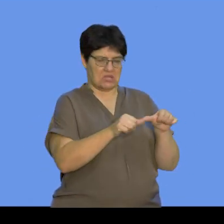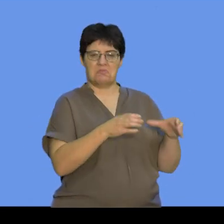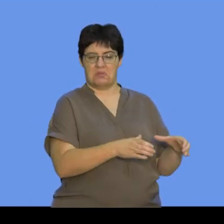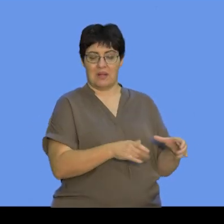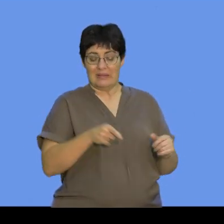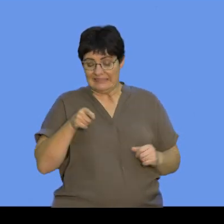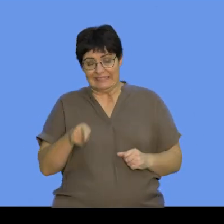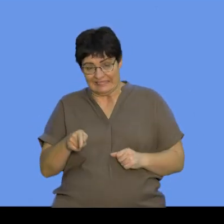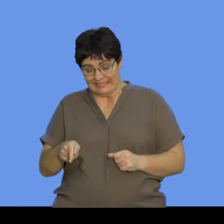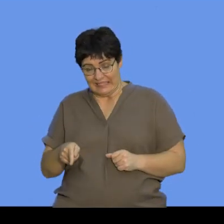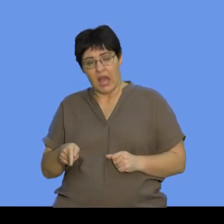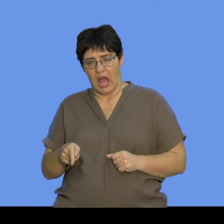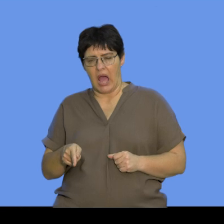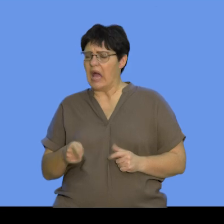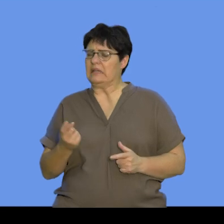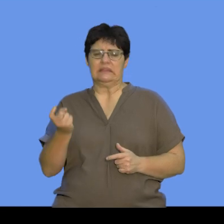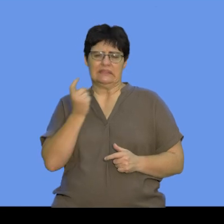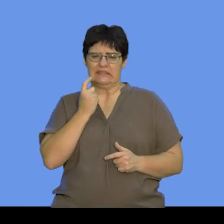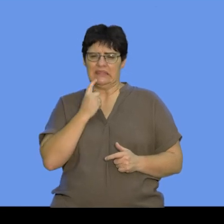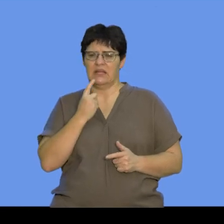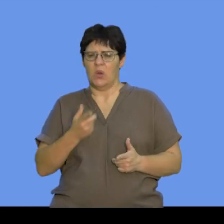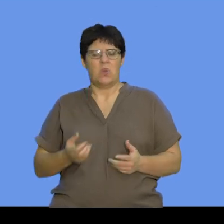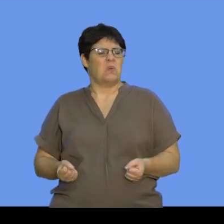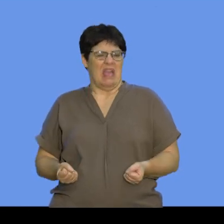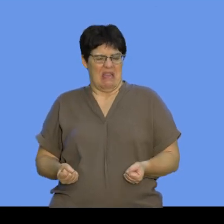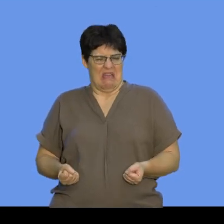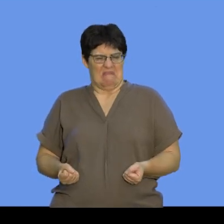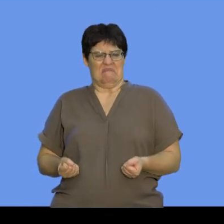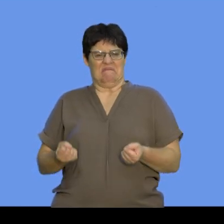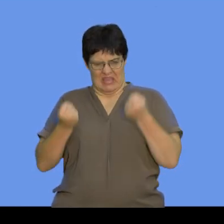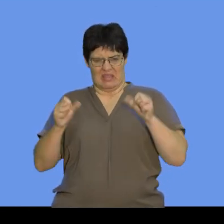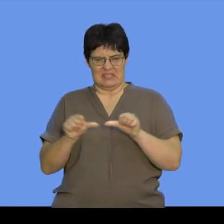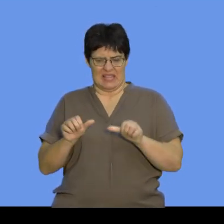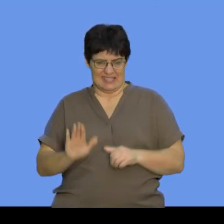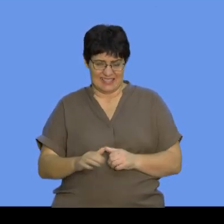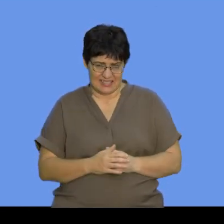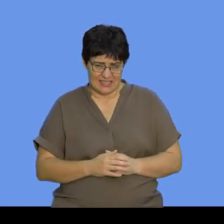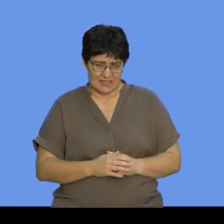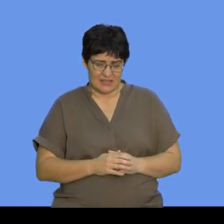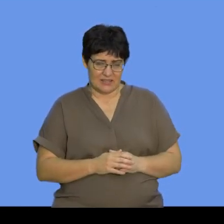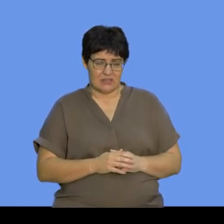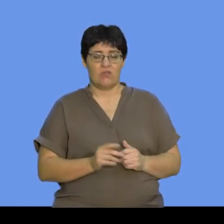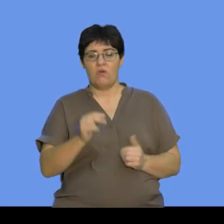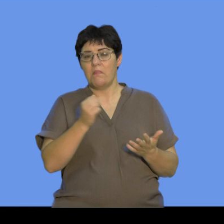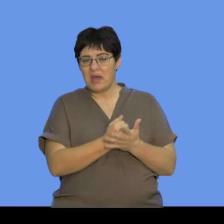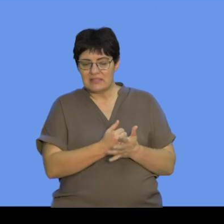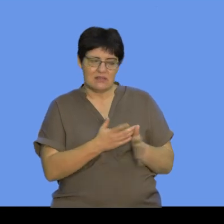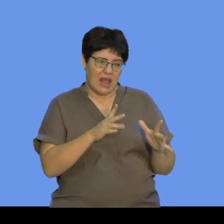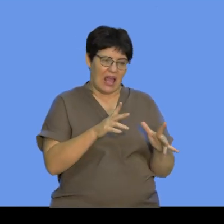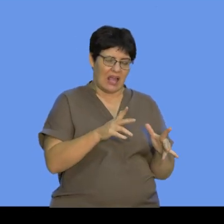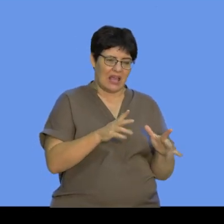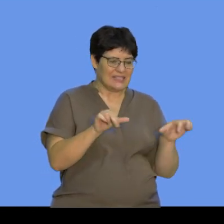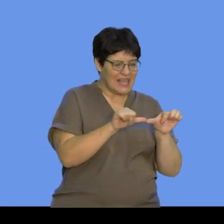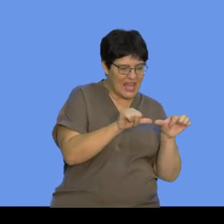metal head used to make the helmet is actually heavy for its size. So it's a combination of size as well